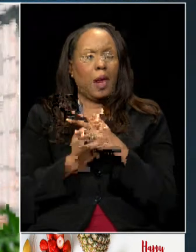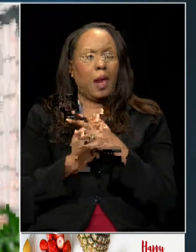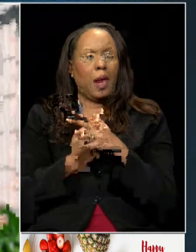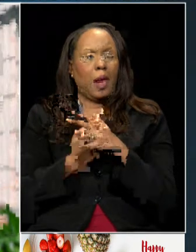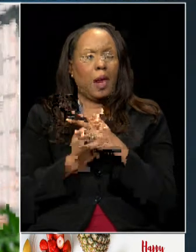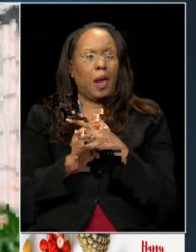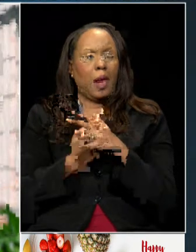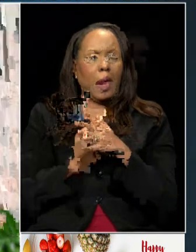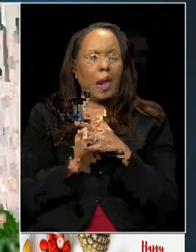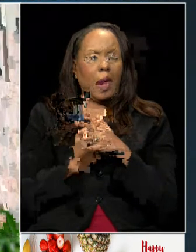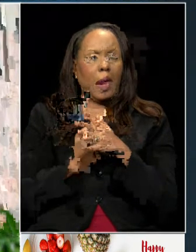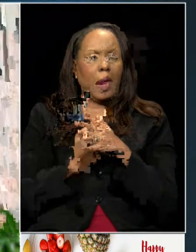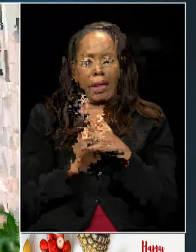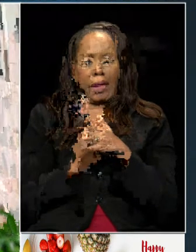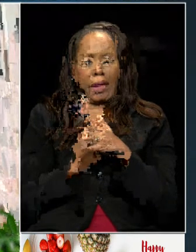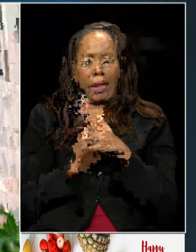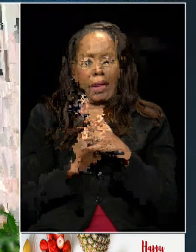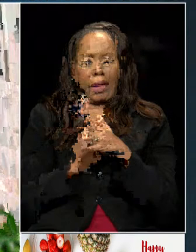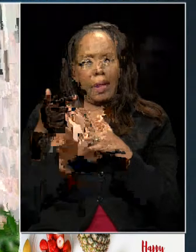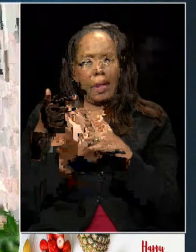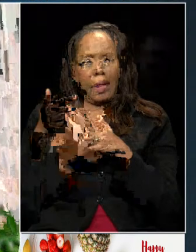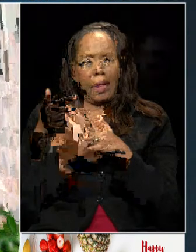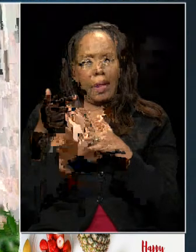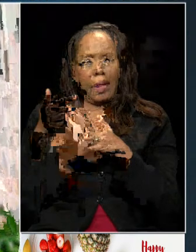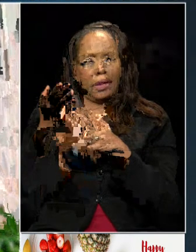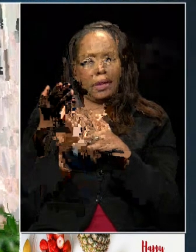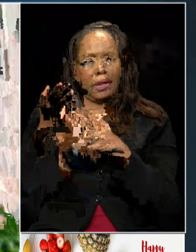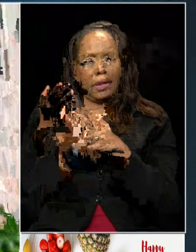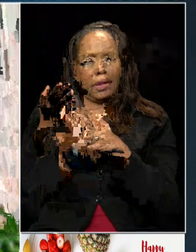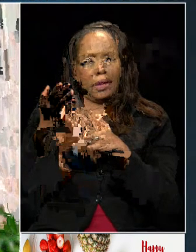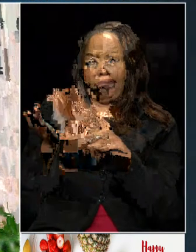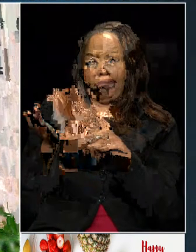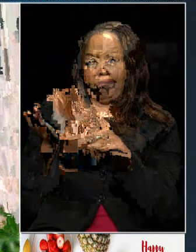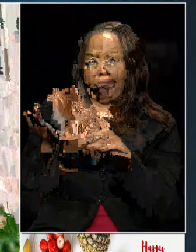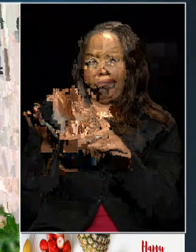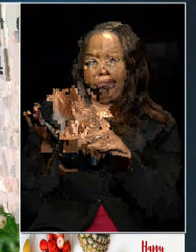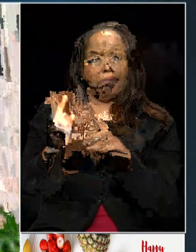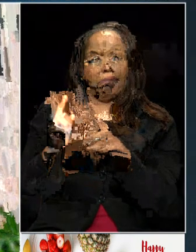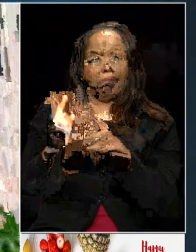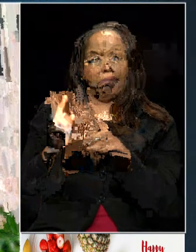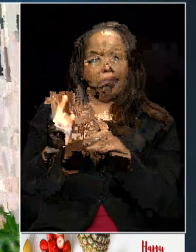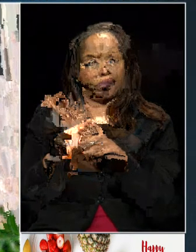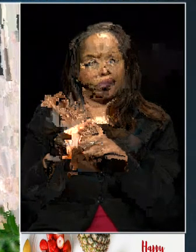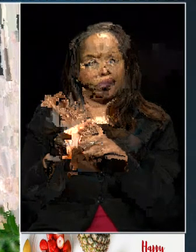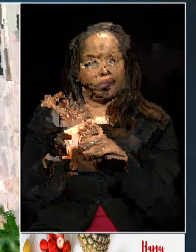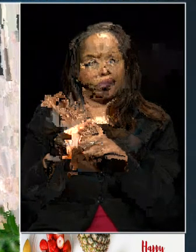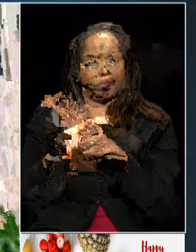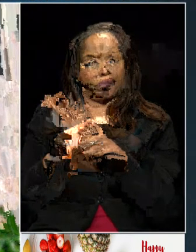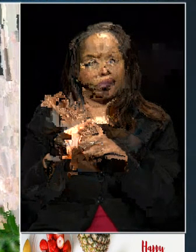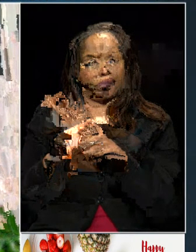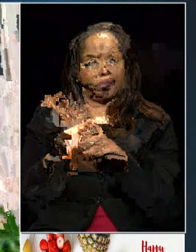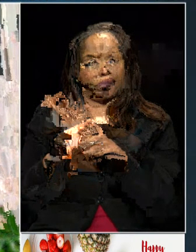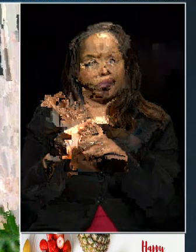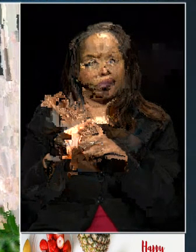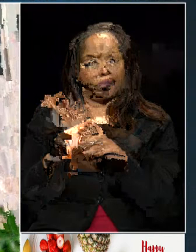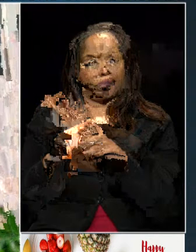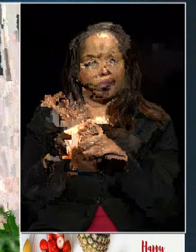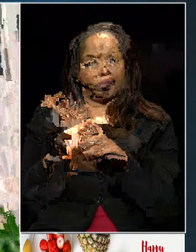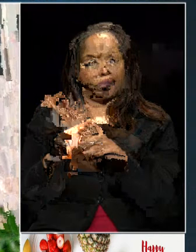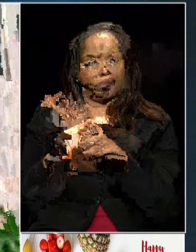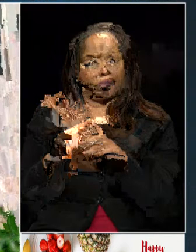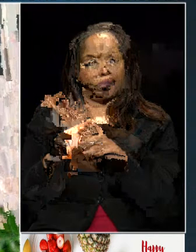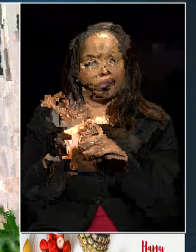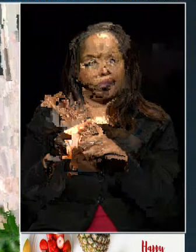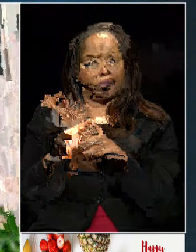from, this is the nutritionist. We're going to hear from Marianne very shortly as well, but we're going to hear from